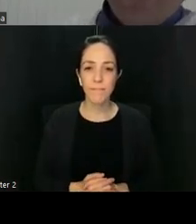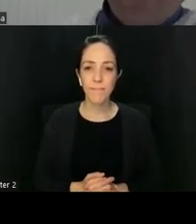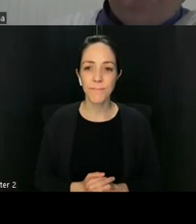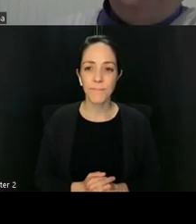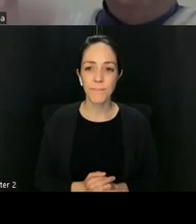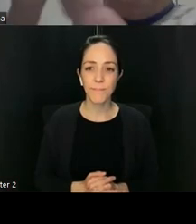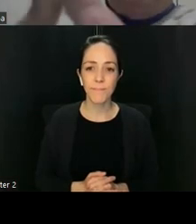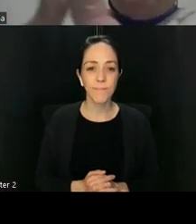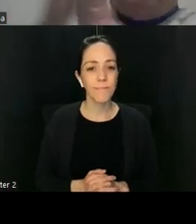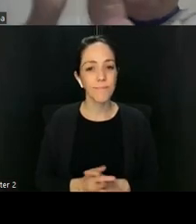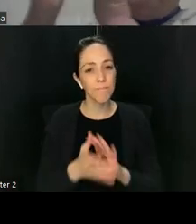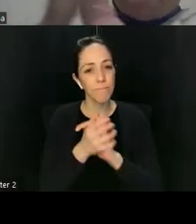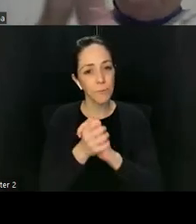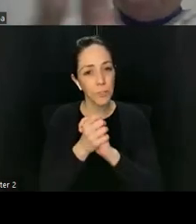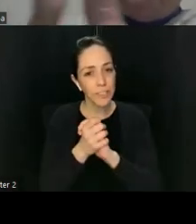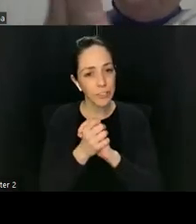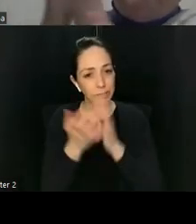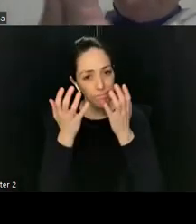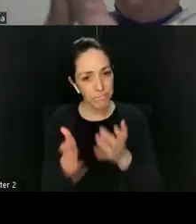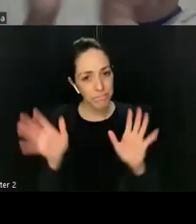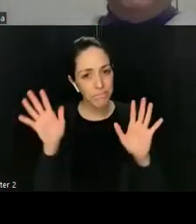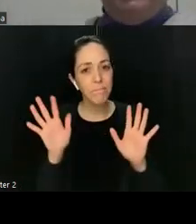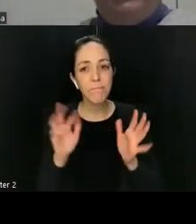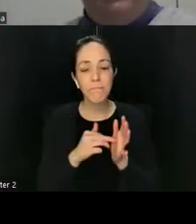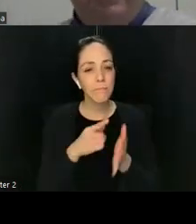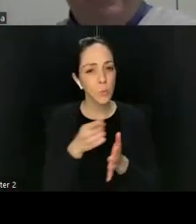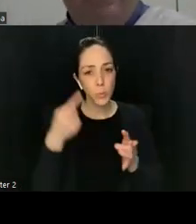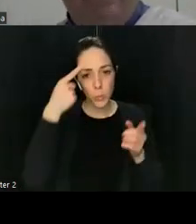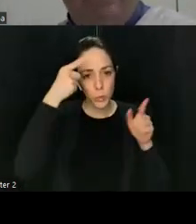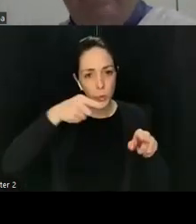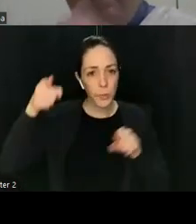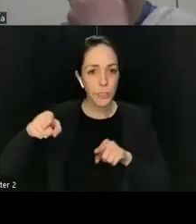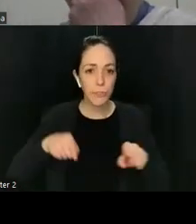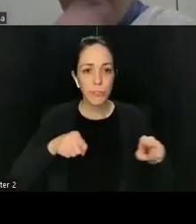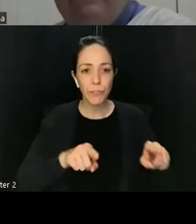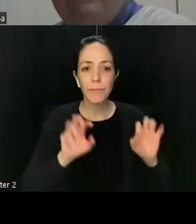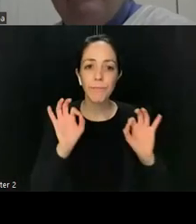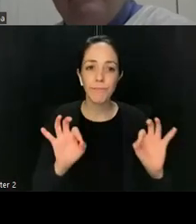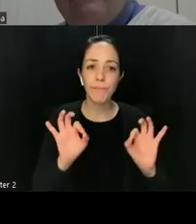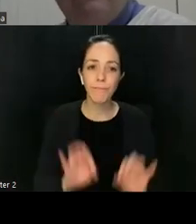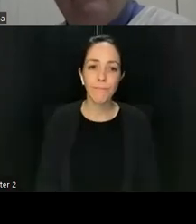Yay, congratulations. You have consensus.